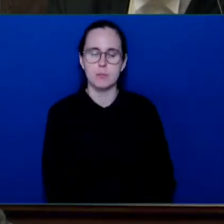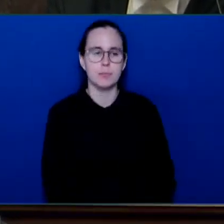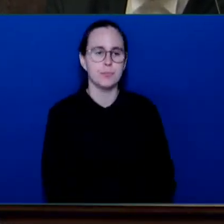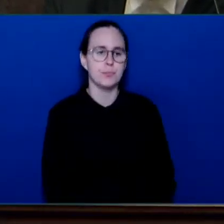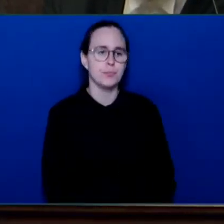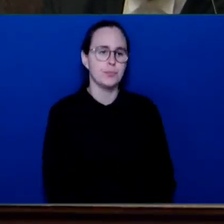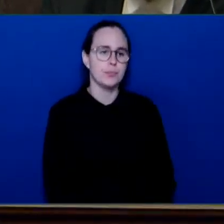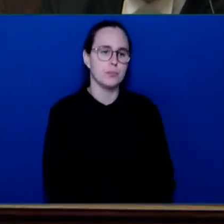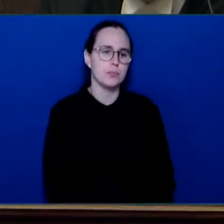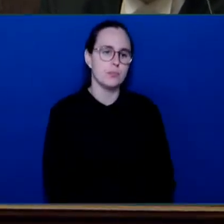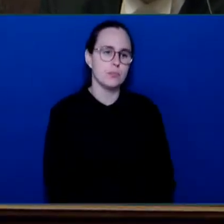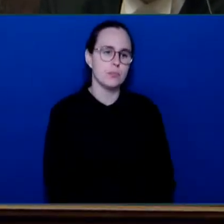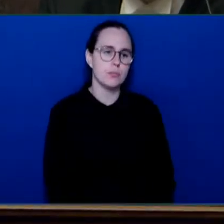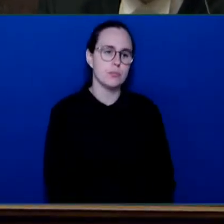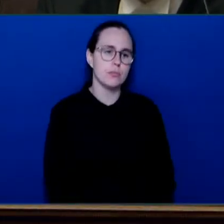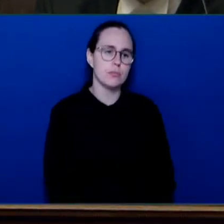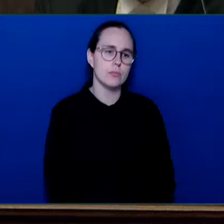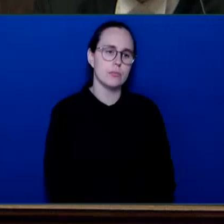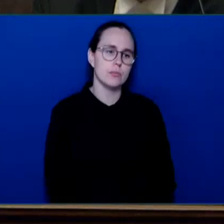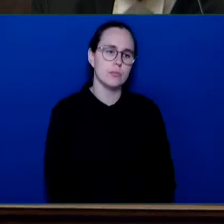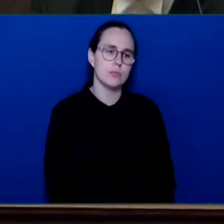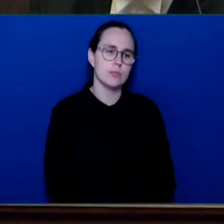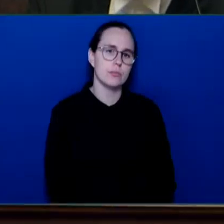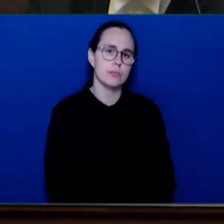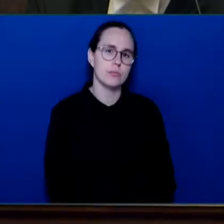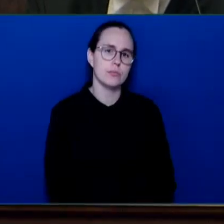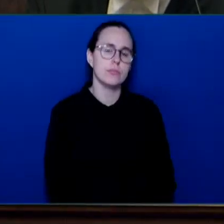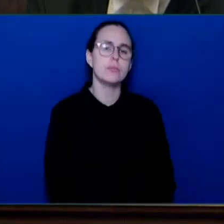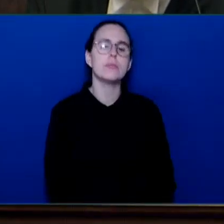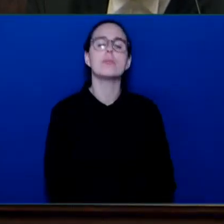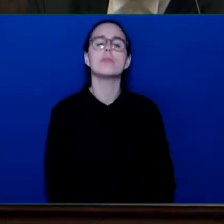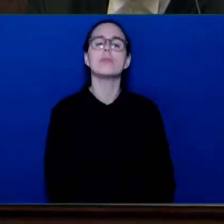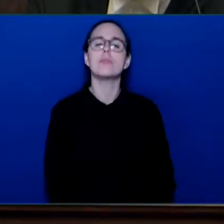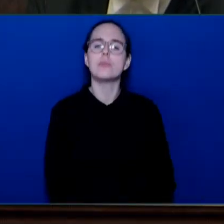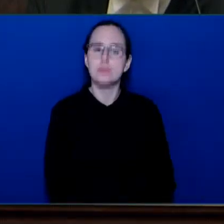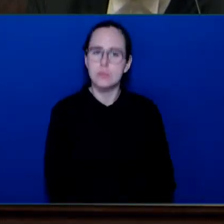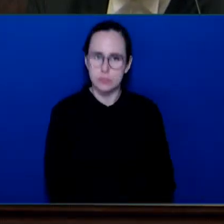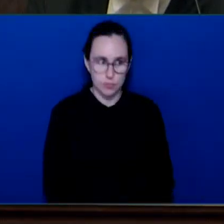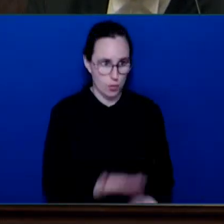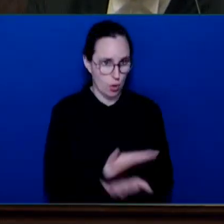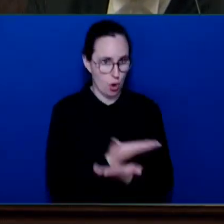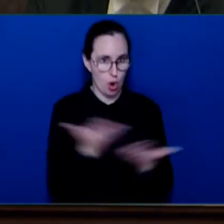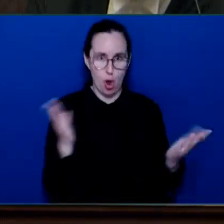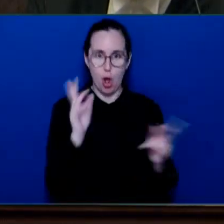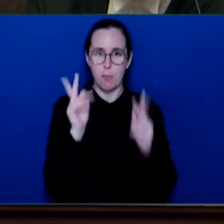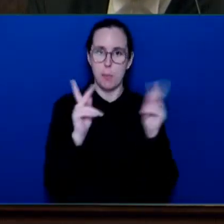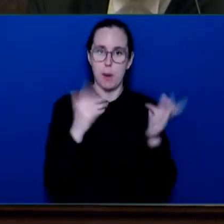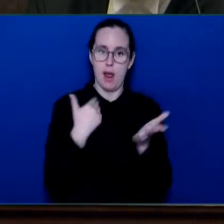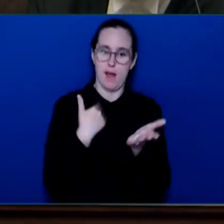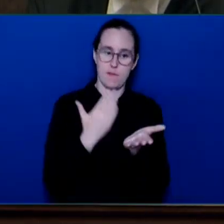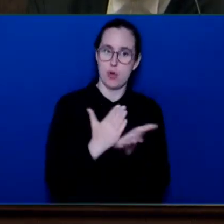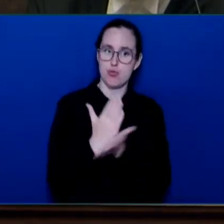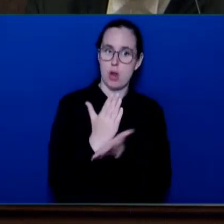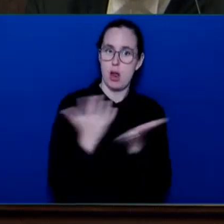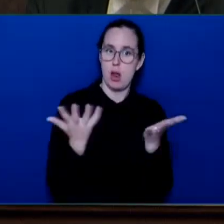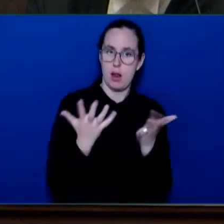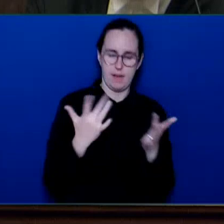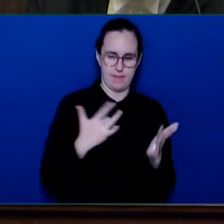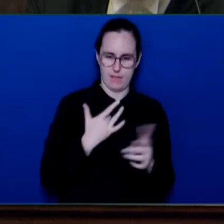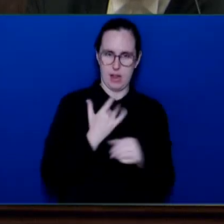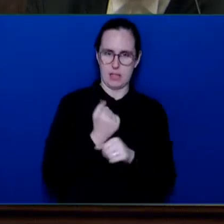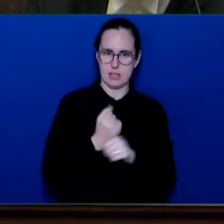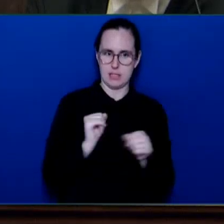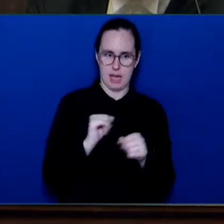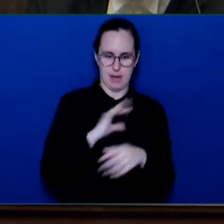Everyone deserves to feel safe in their communities. As a government, we've been taking specific and direct action on repeat violent offending in this